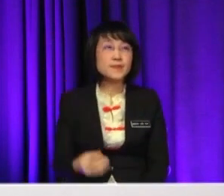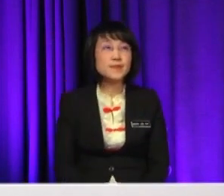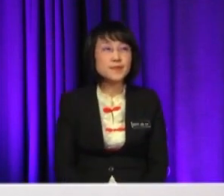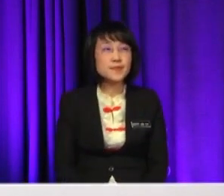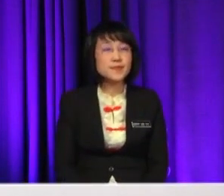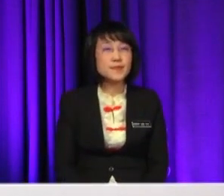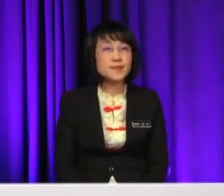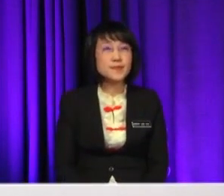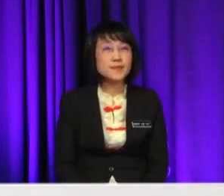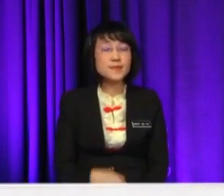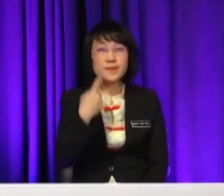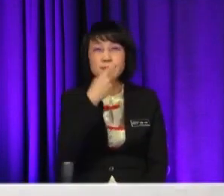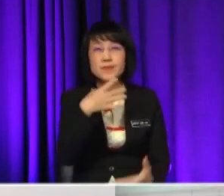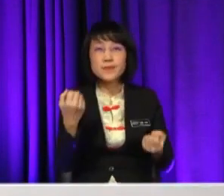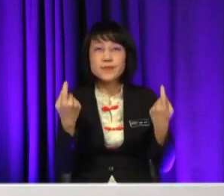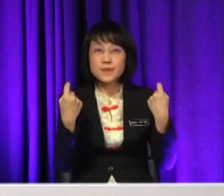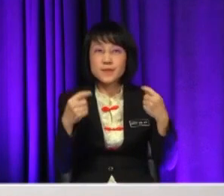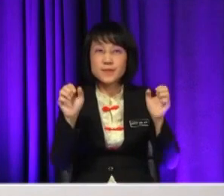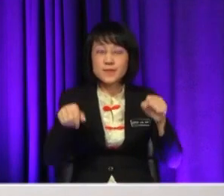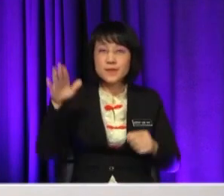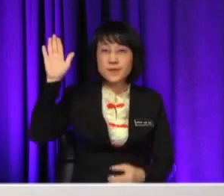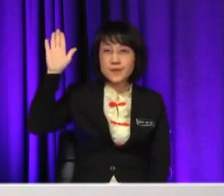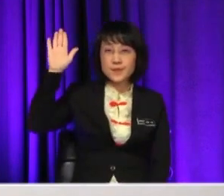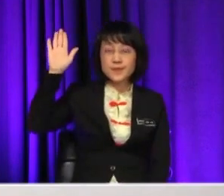Yep. Anyone would like to try? You can just raise your hand.